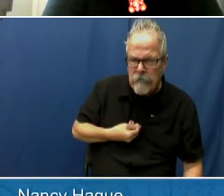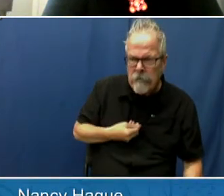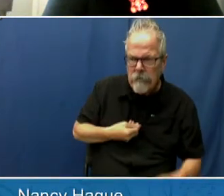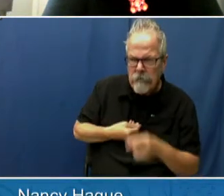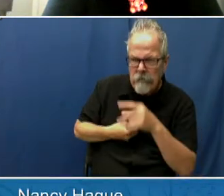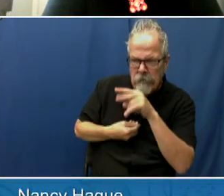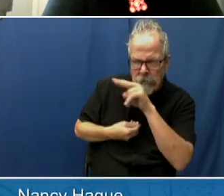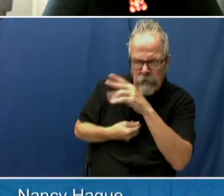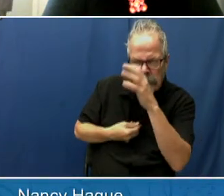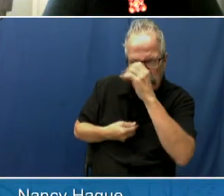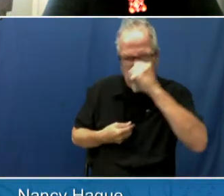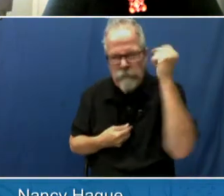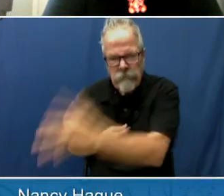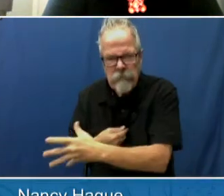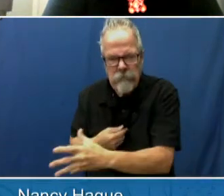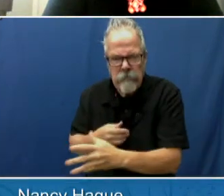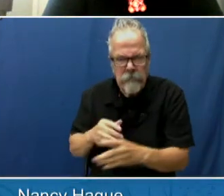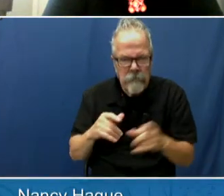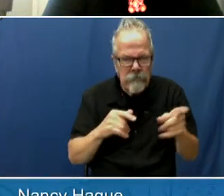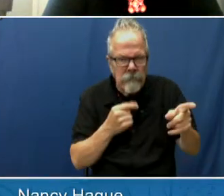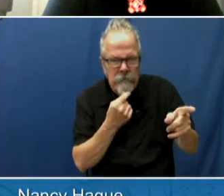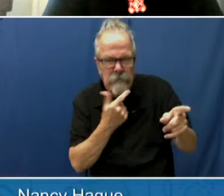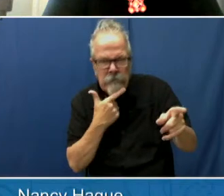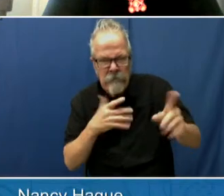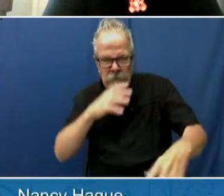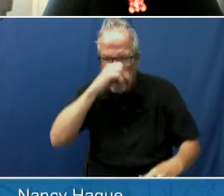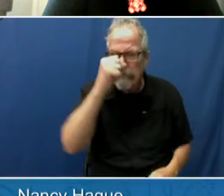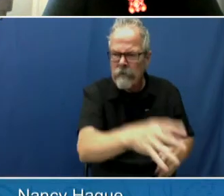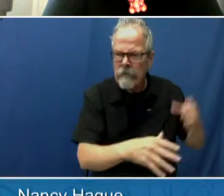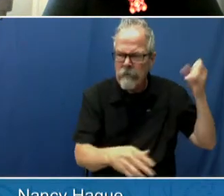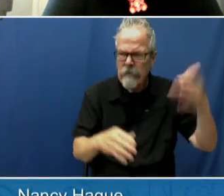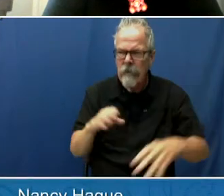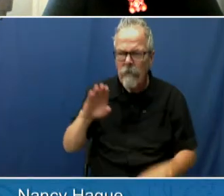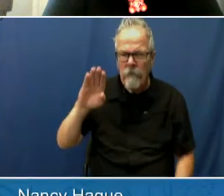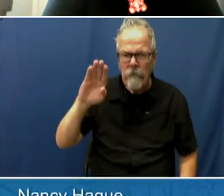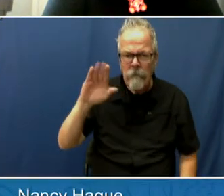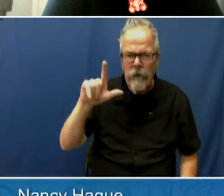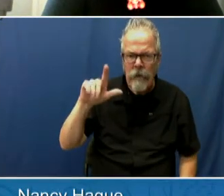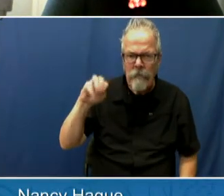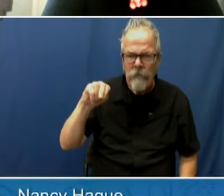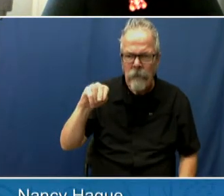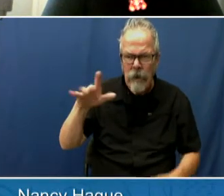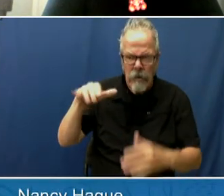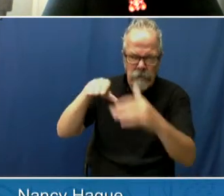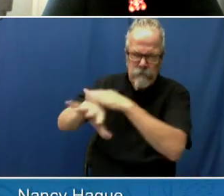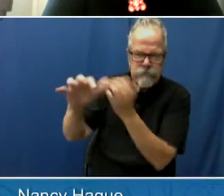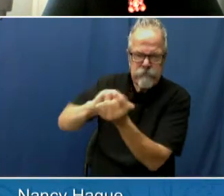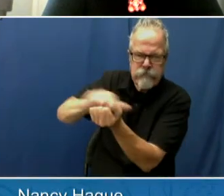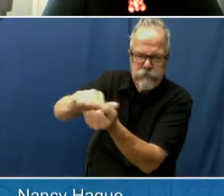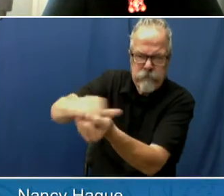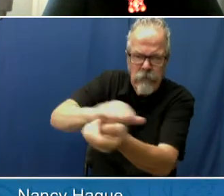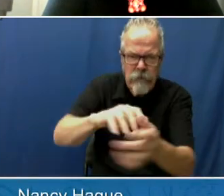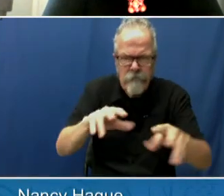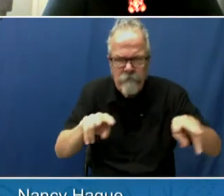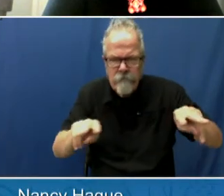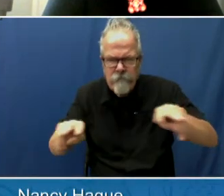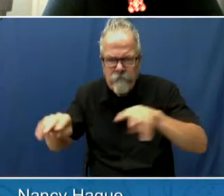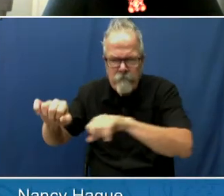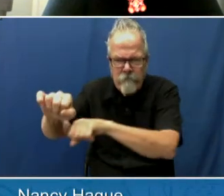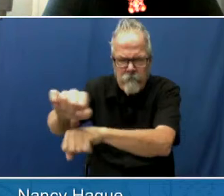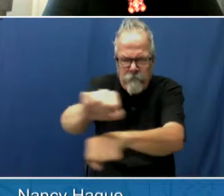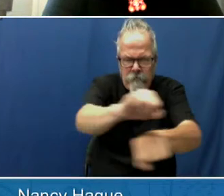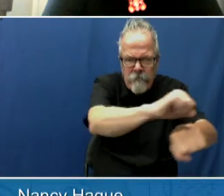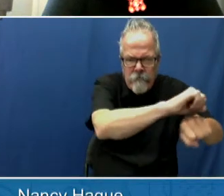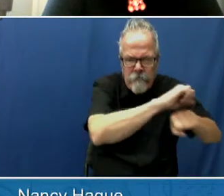They follow and intimidate Black Lives Matter activists on a daily basis. their hatred isn't just on the occasional